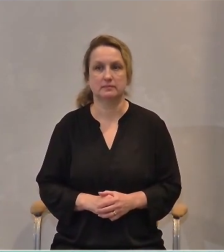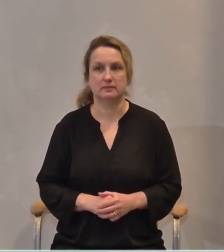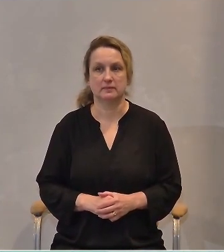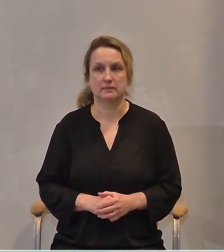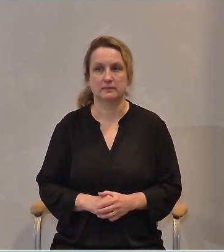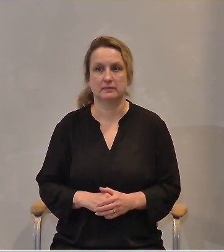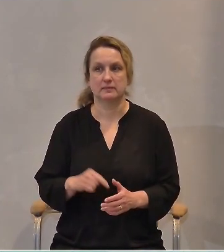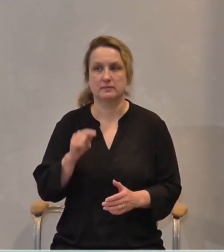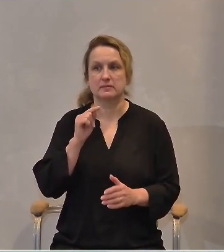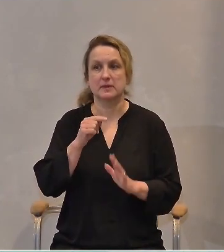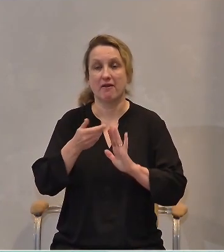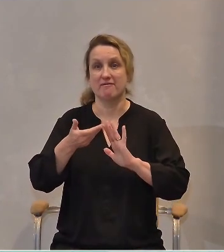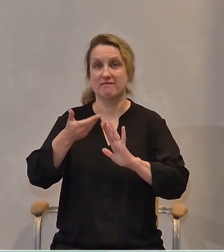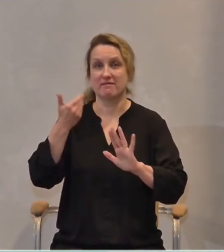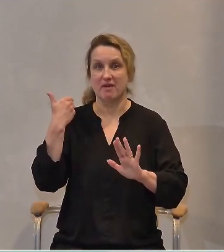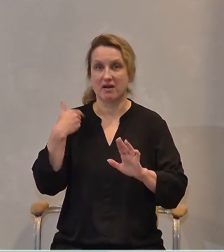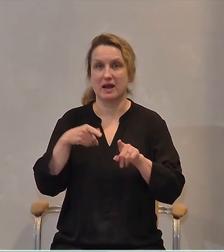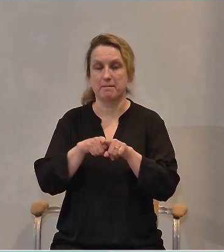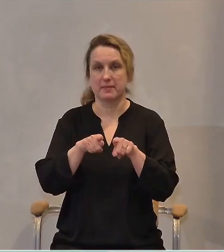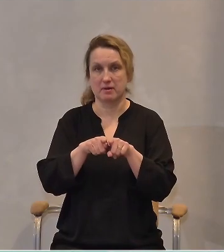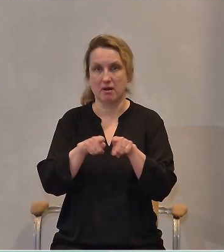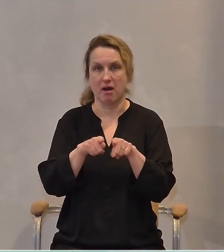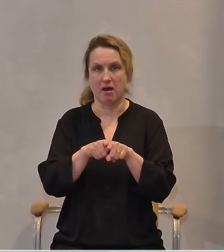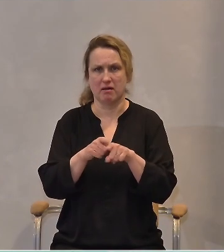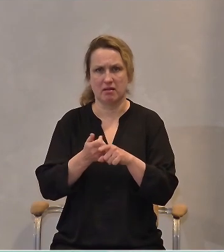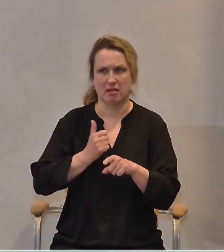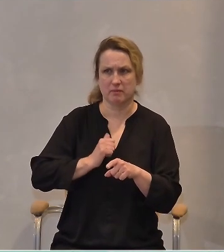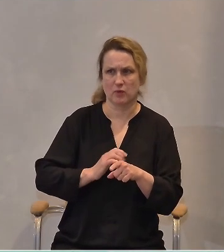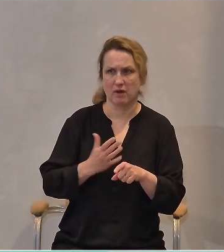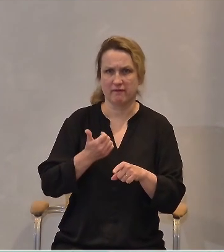down because it didn't hurt.